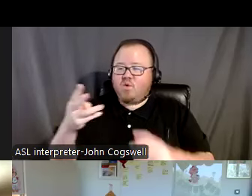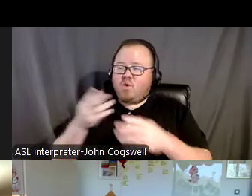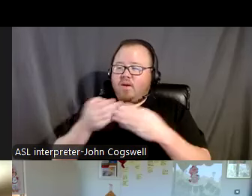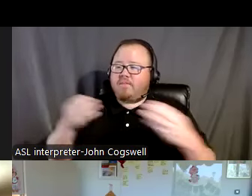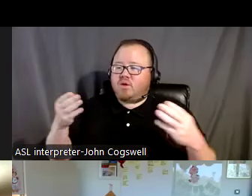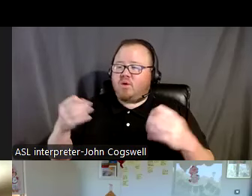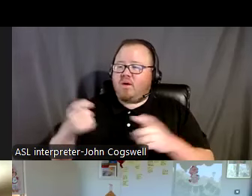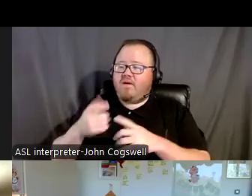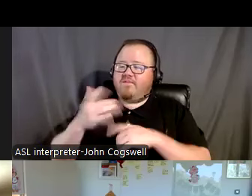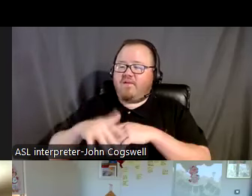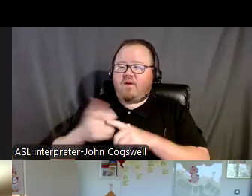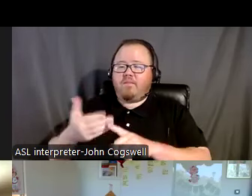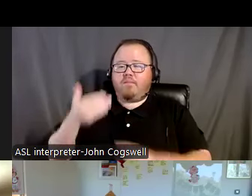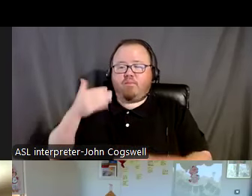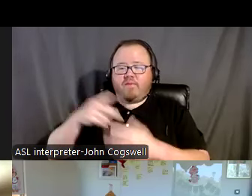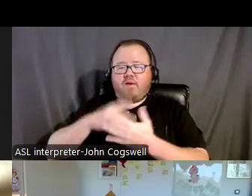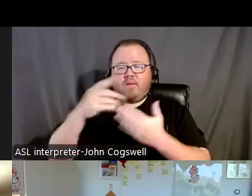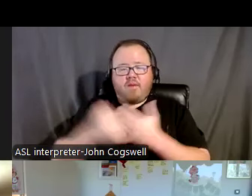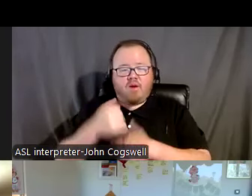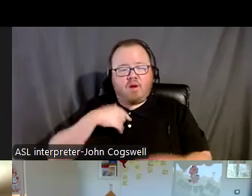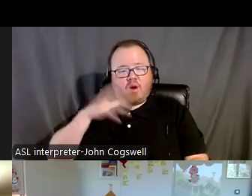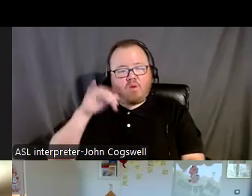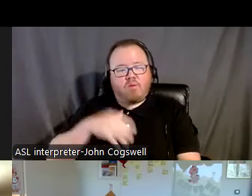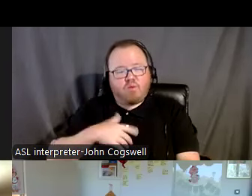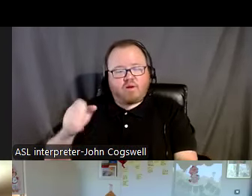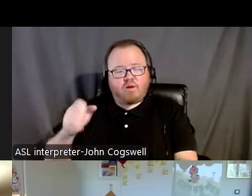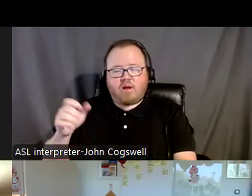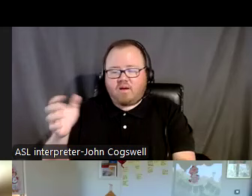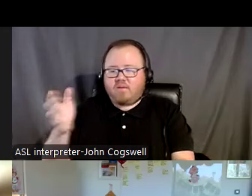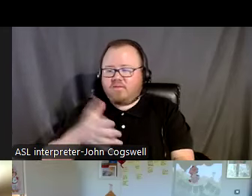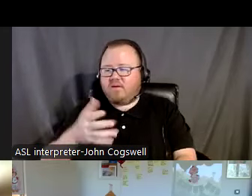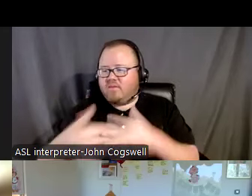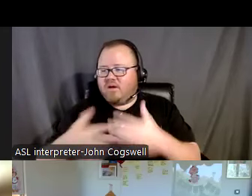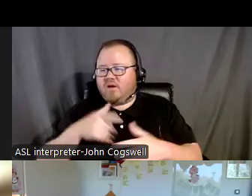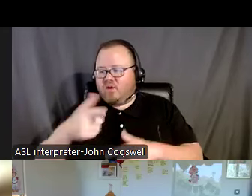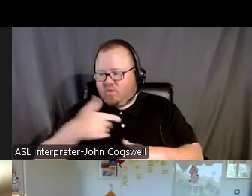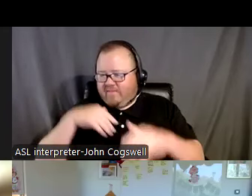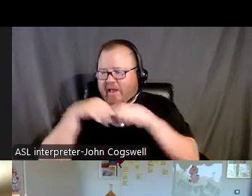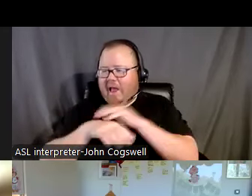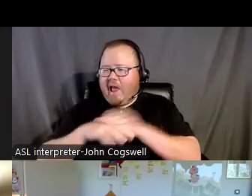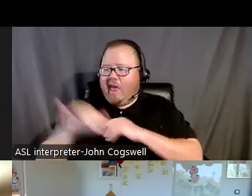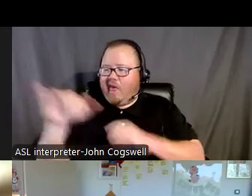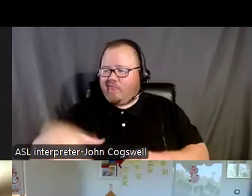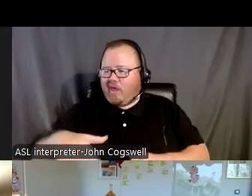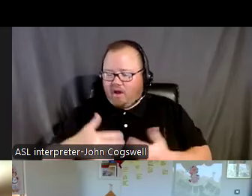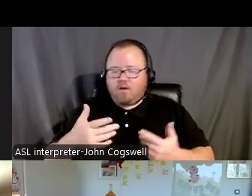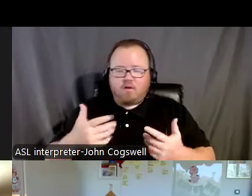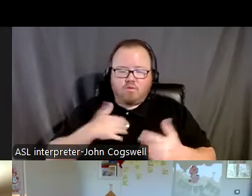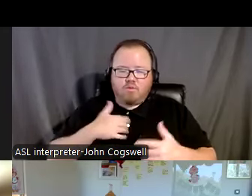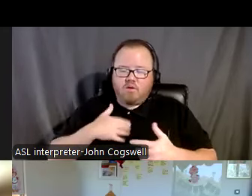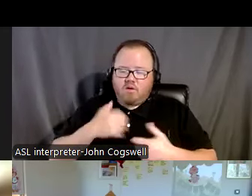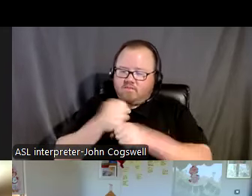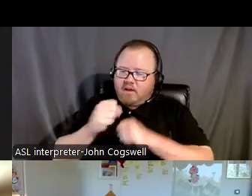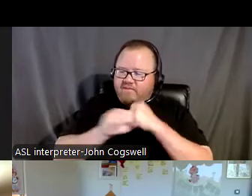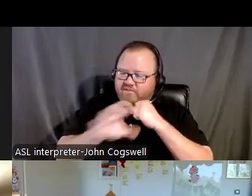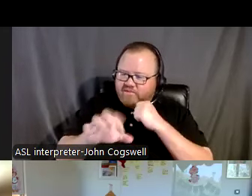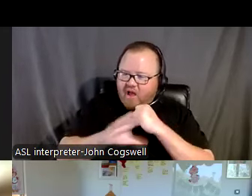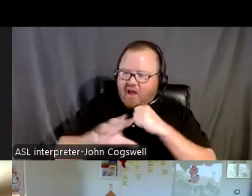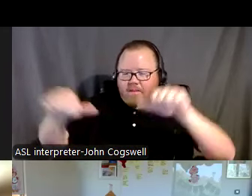that previous project I mentioned that we're hoping to be able to bring, but regardless, you have access to. So we created flyers, we created